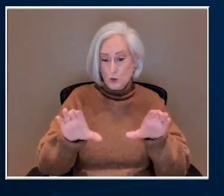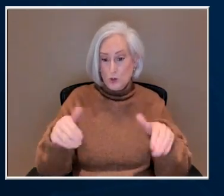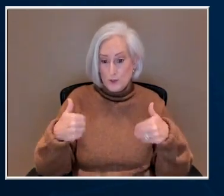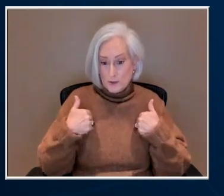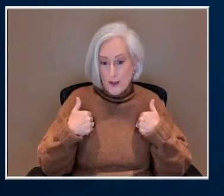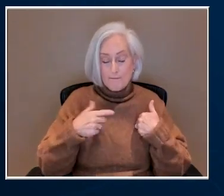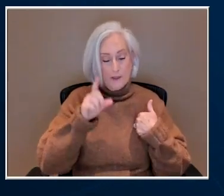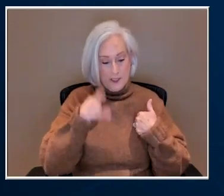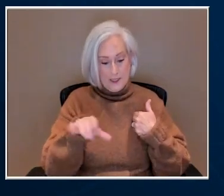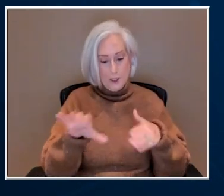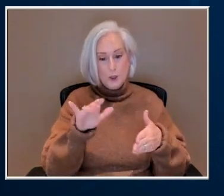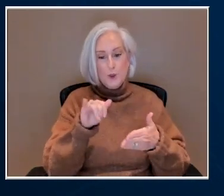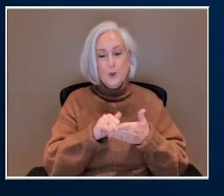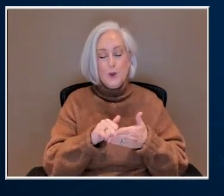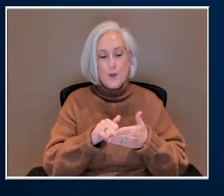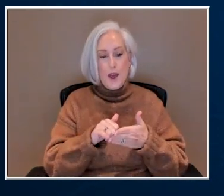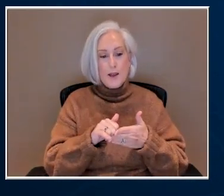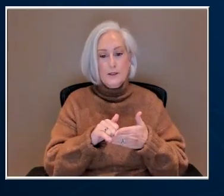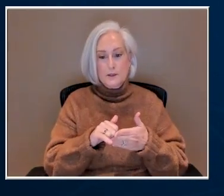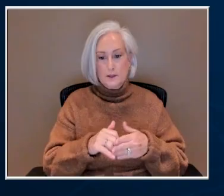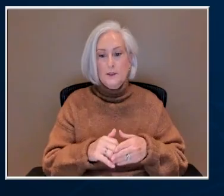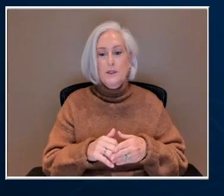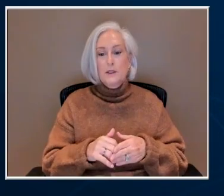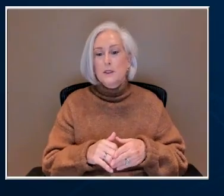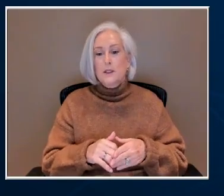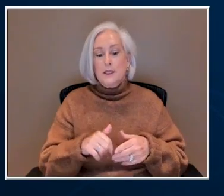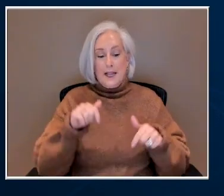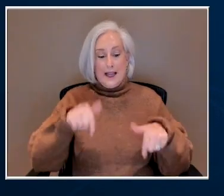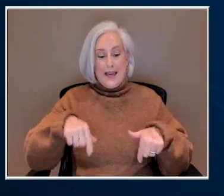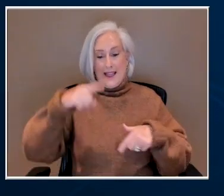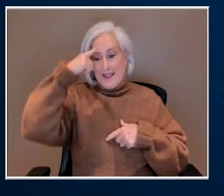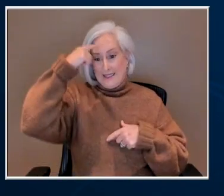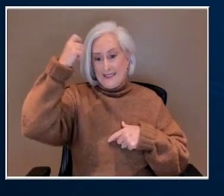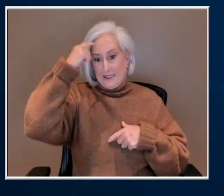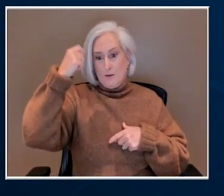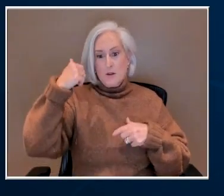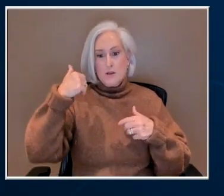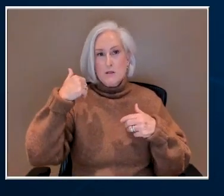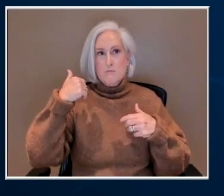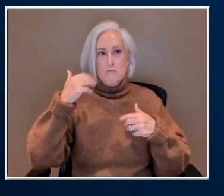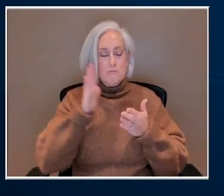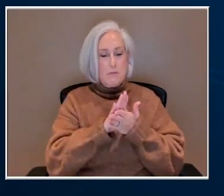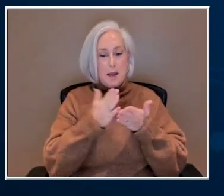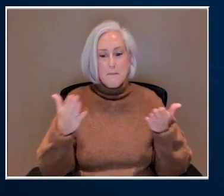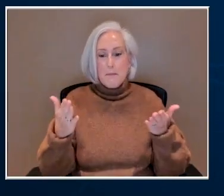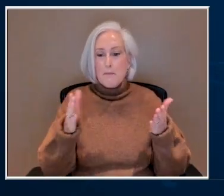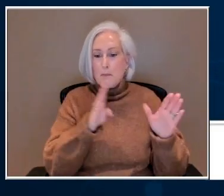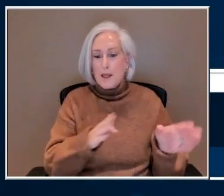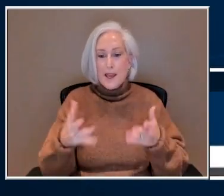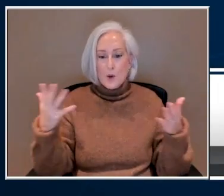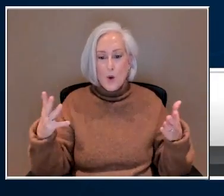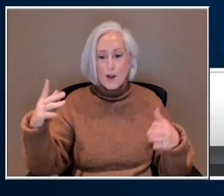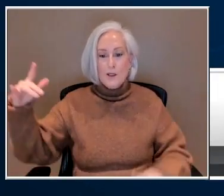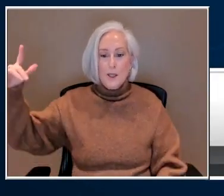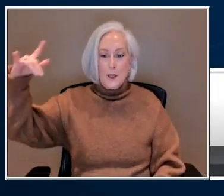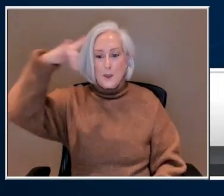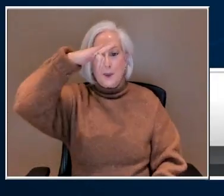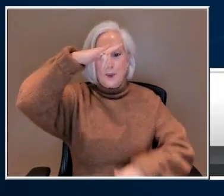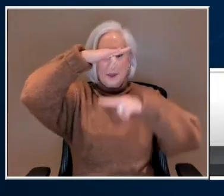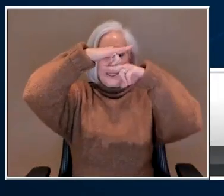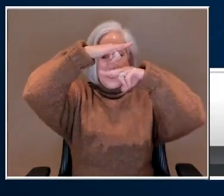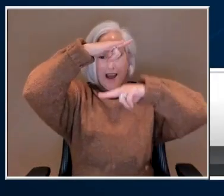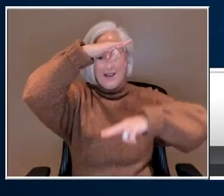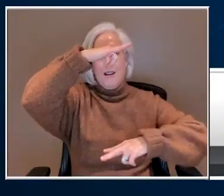that. Like, this summer, I plan to go skydiving. I don't think before this I would have ever wanted